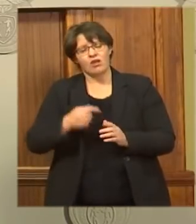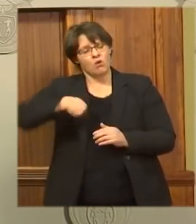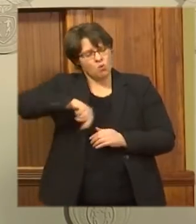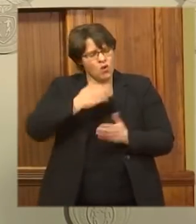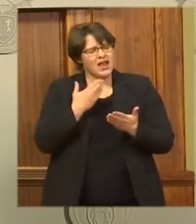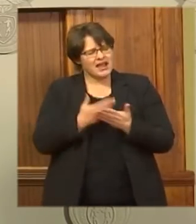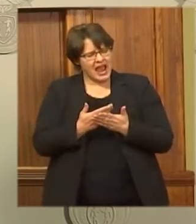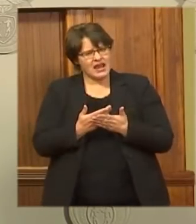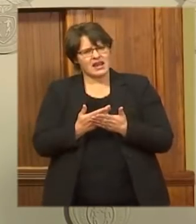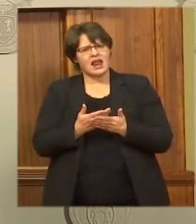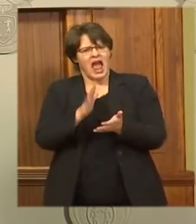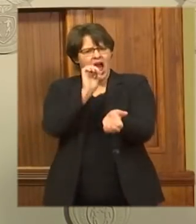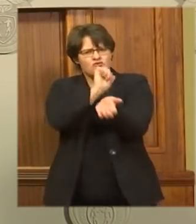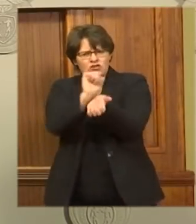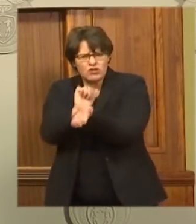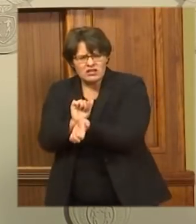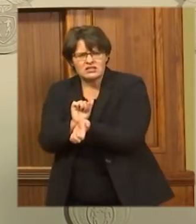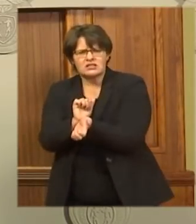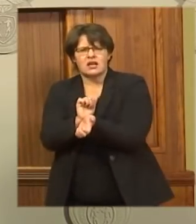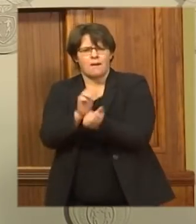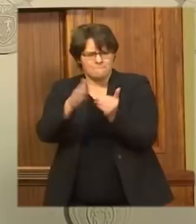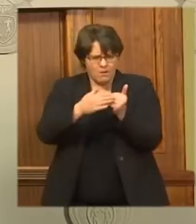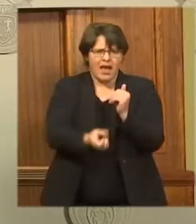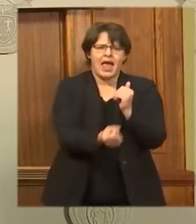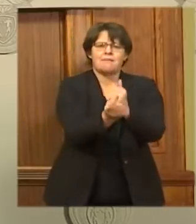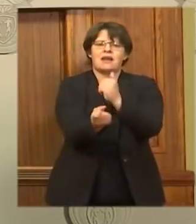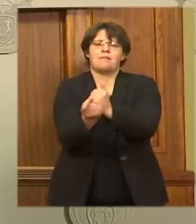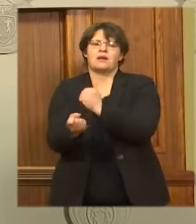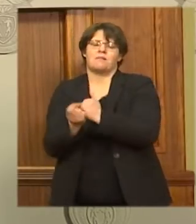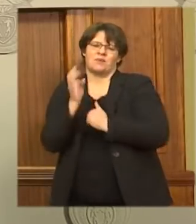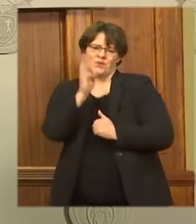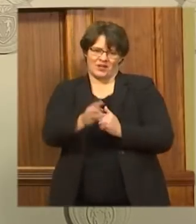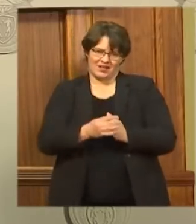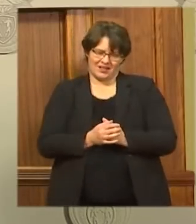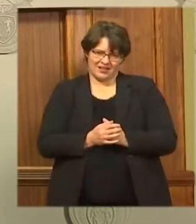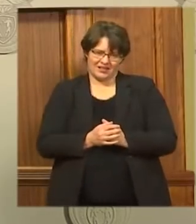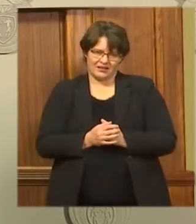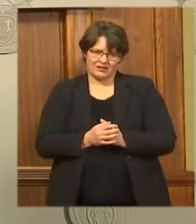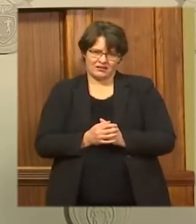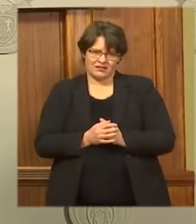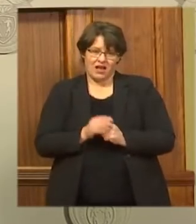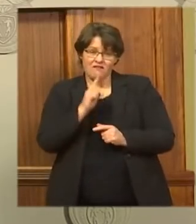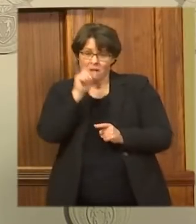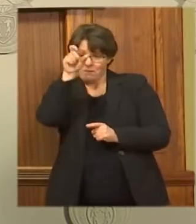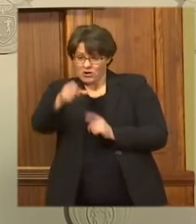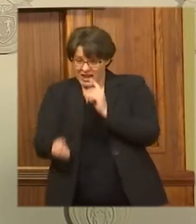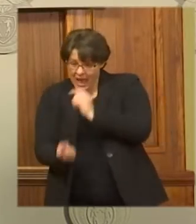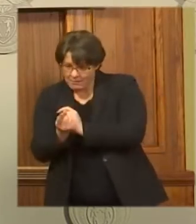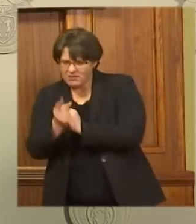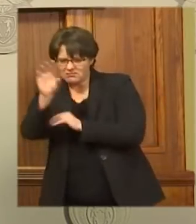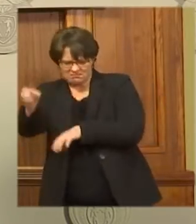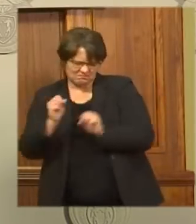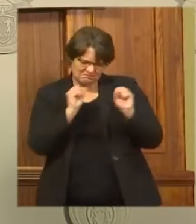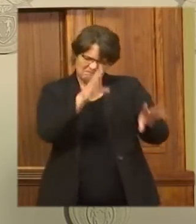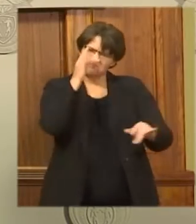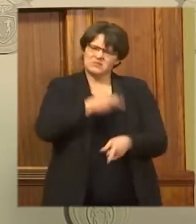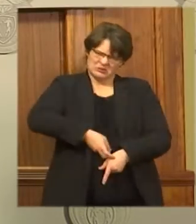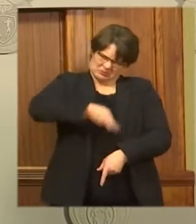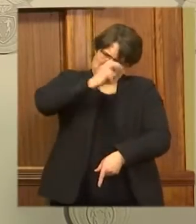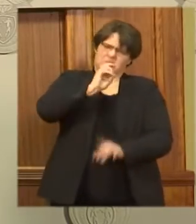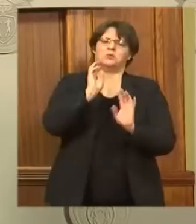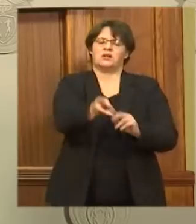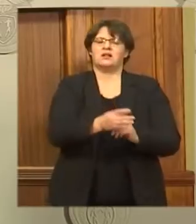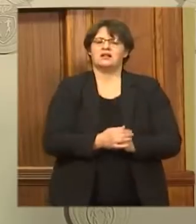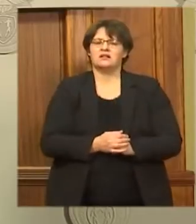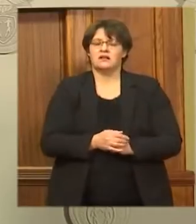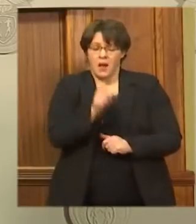expect more arrests and more prosecutions against perpetrators to follow. The perpetrators of